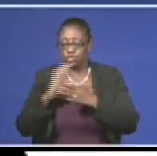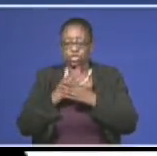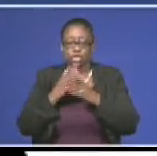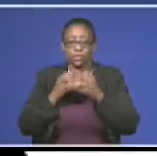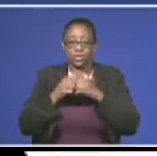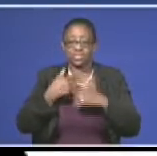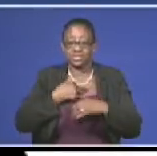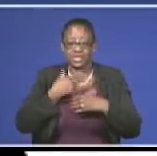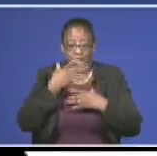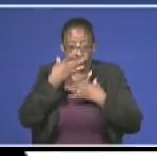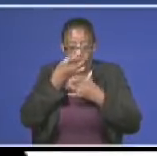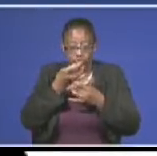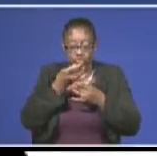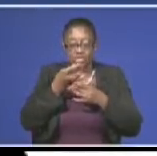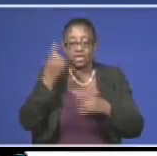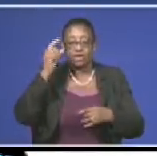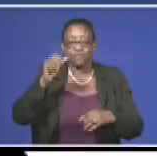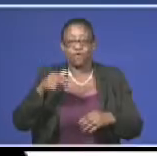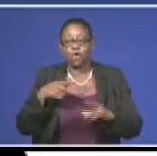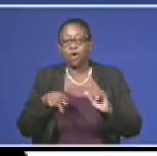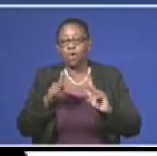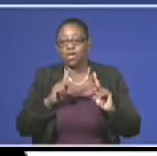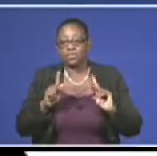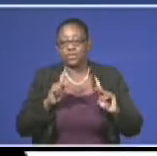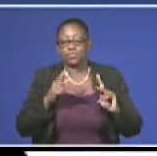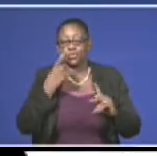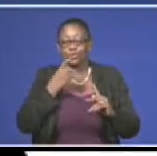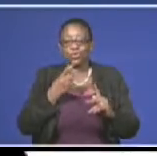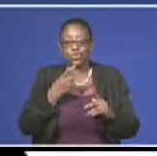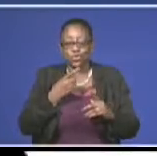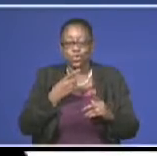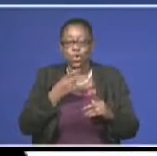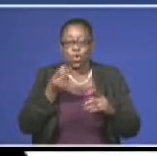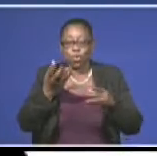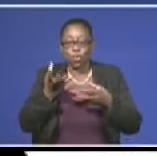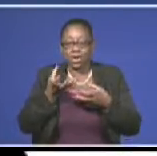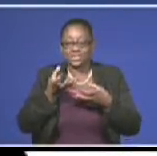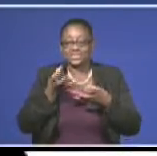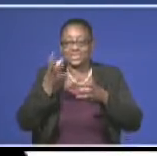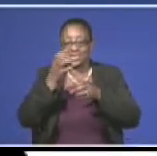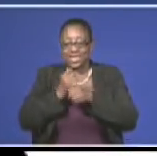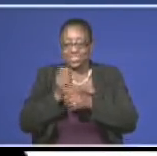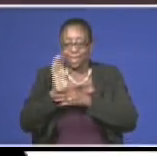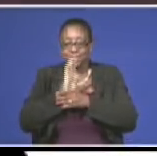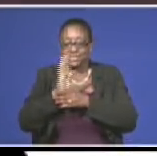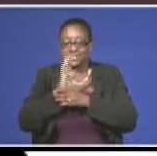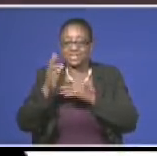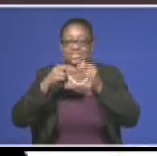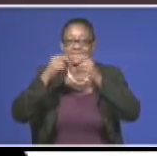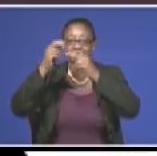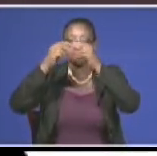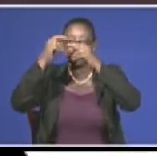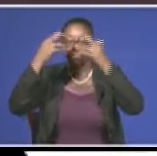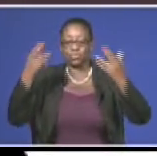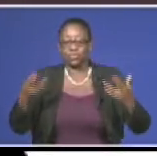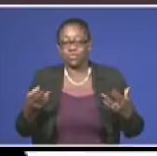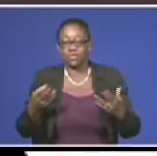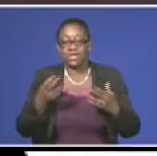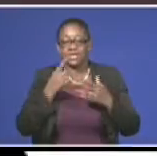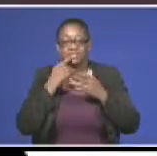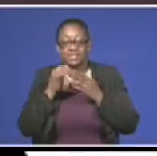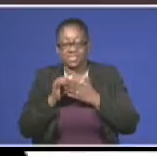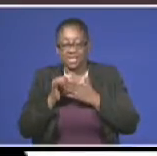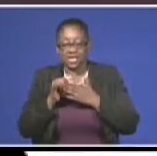be interesting for all of those tourism practitioners to take their businesses to the next level. Janet Johnson,